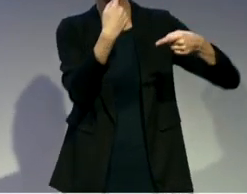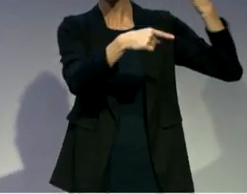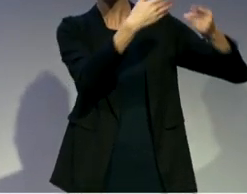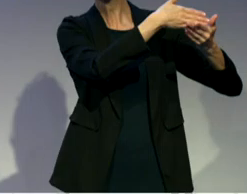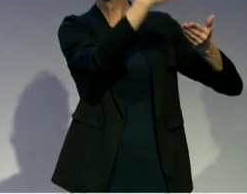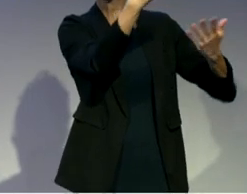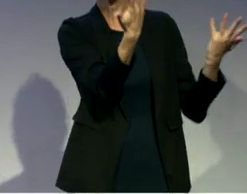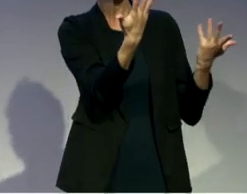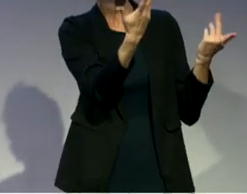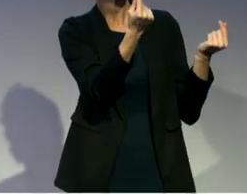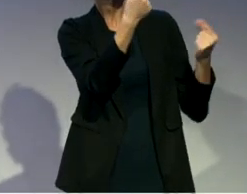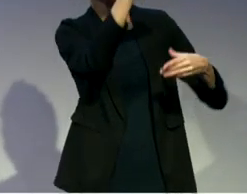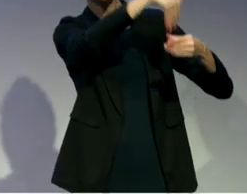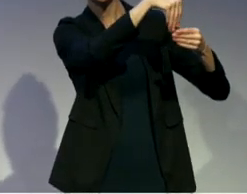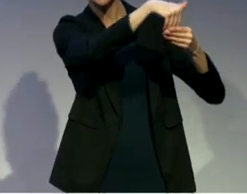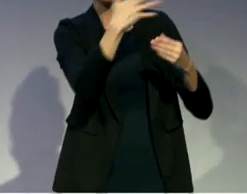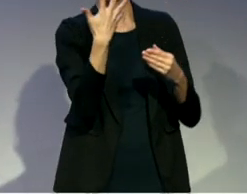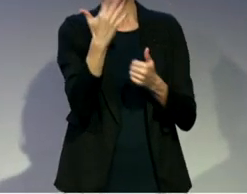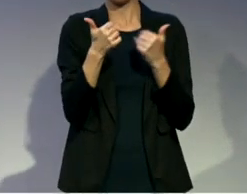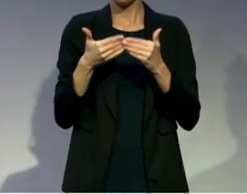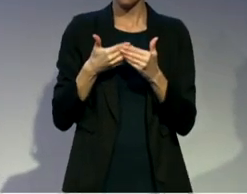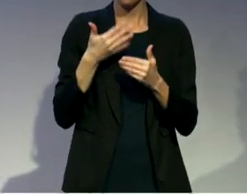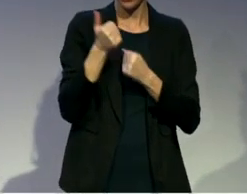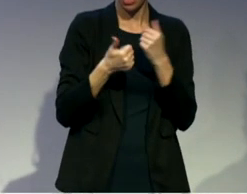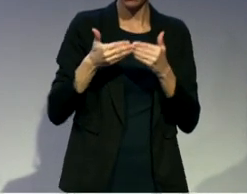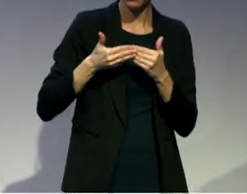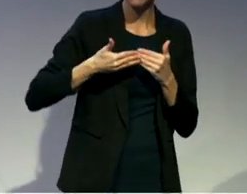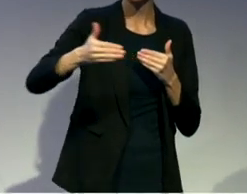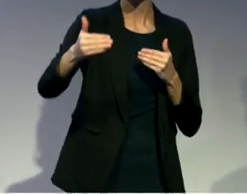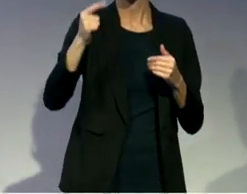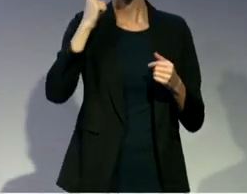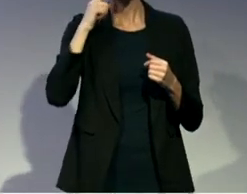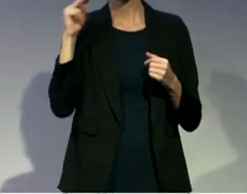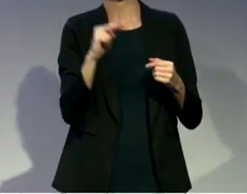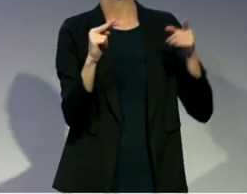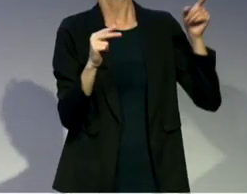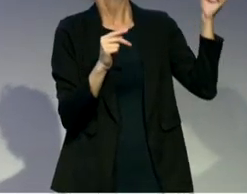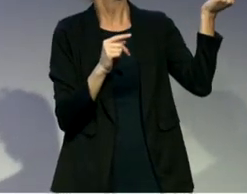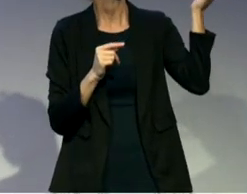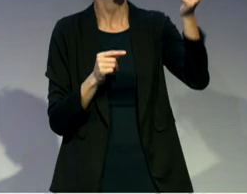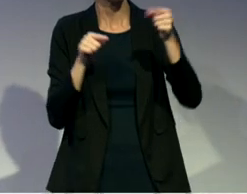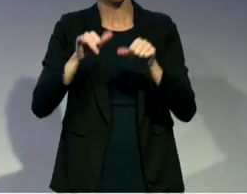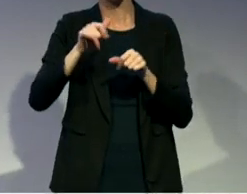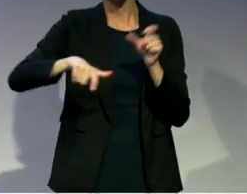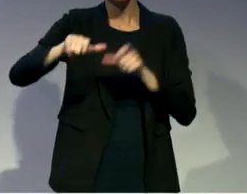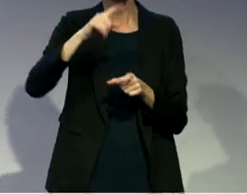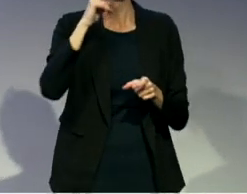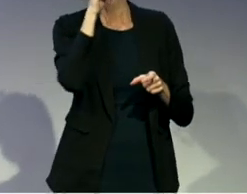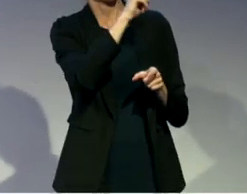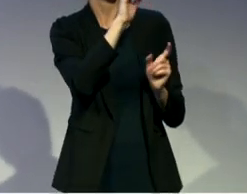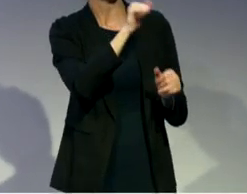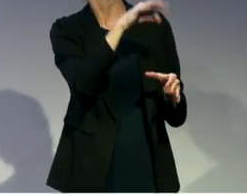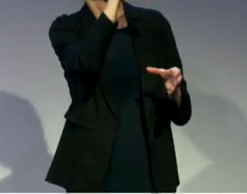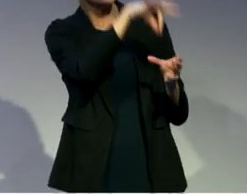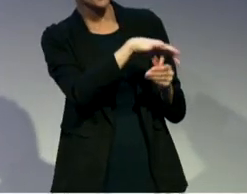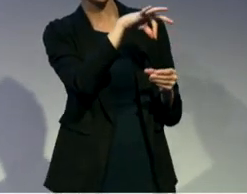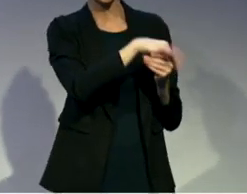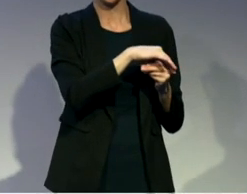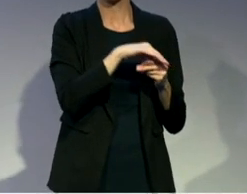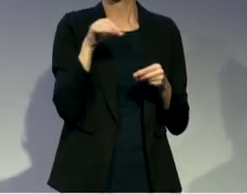to elections? So this, that's a bit of a difference from what we heard before, is that it's in between the elections, we give easy